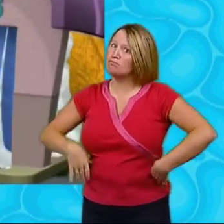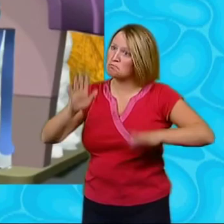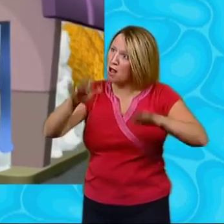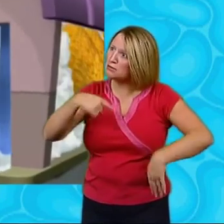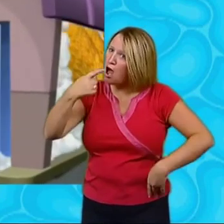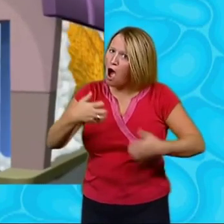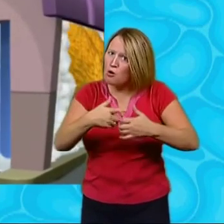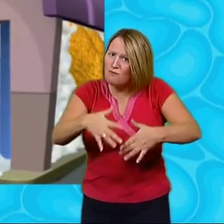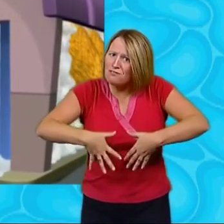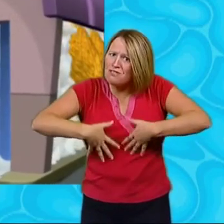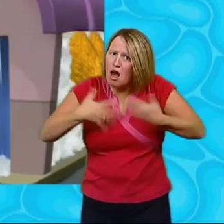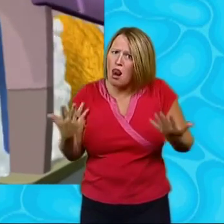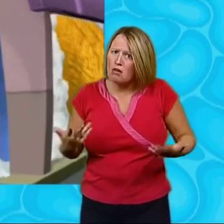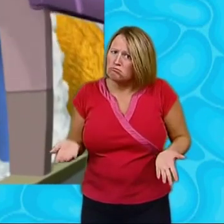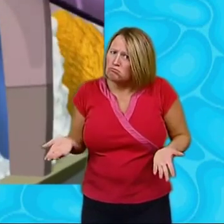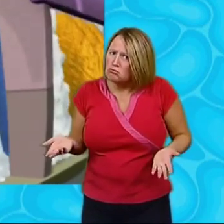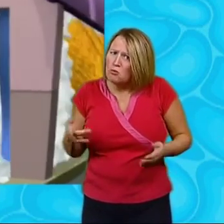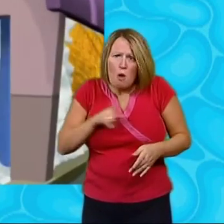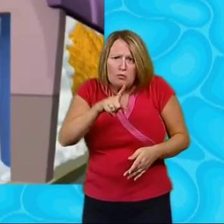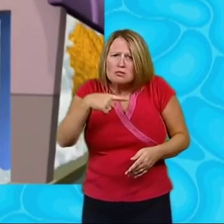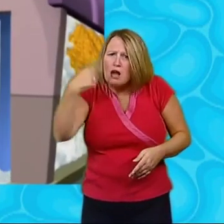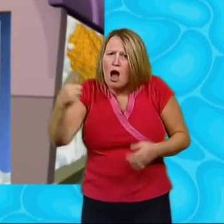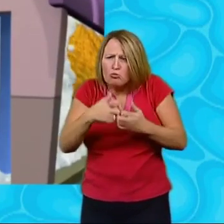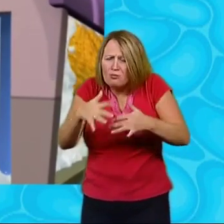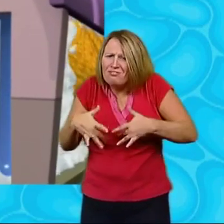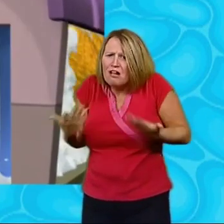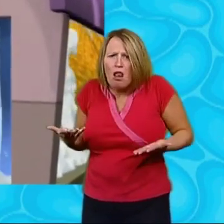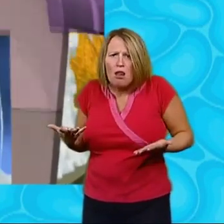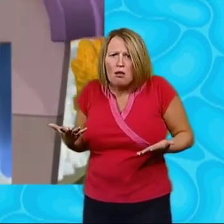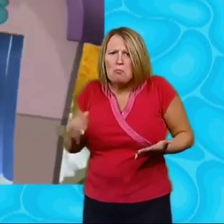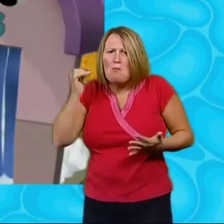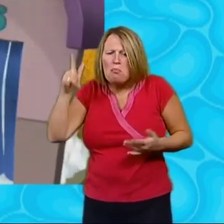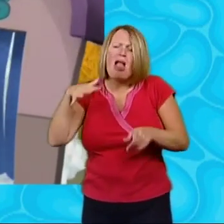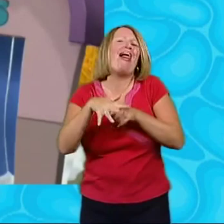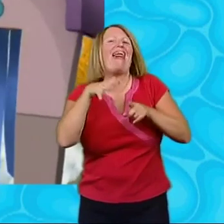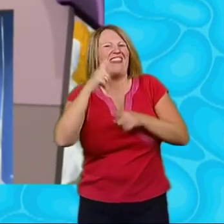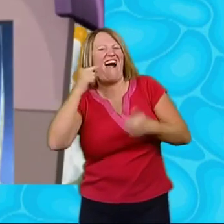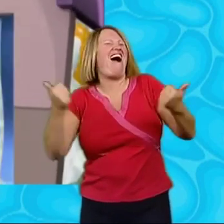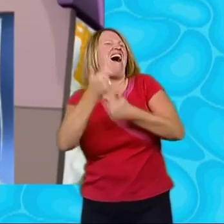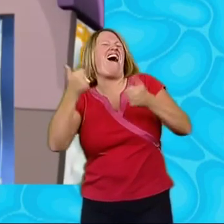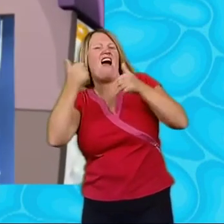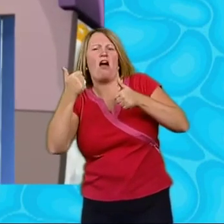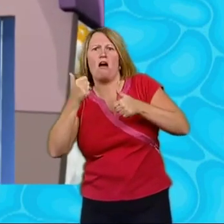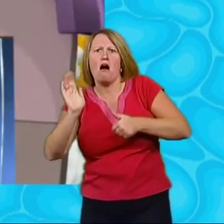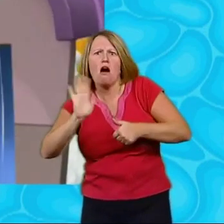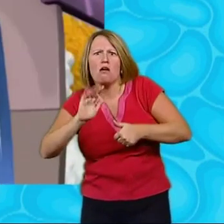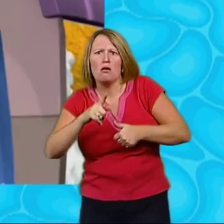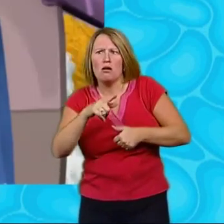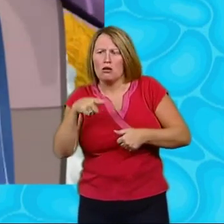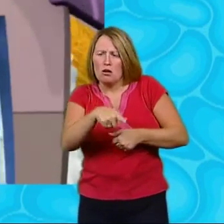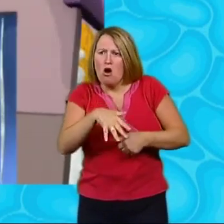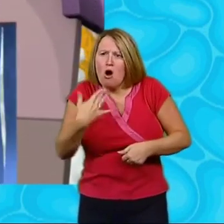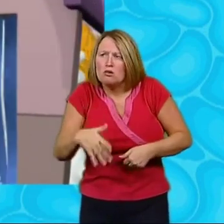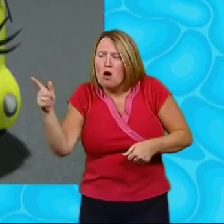you feel about the nickname. Why don't you tell them how you feel? Even though they think calling you Messy Jessie's fun, you should tell